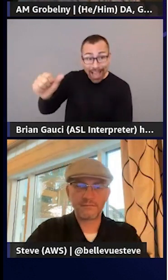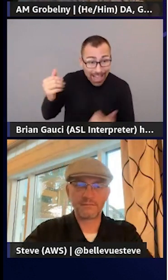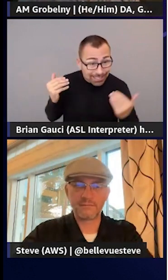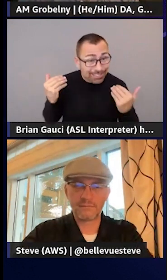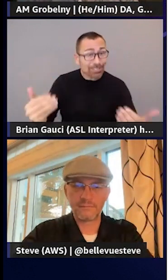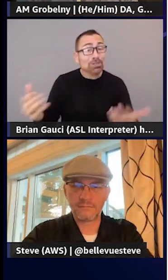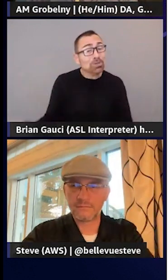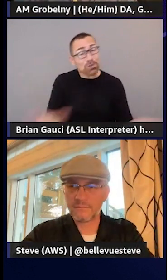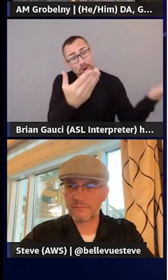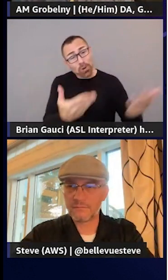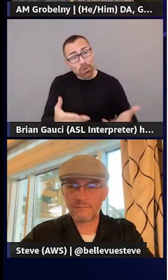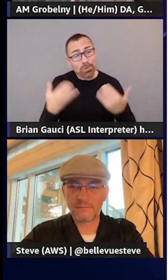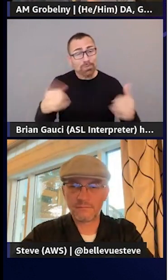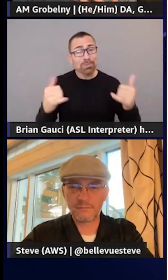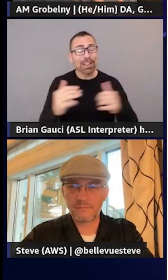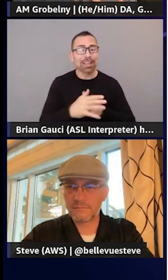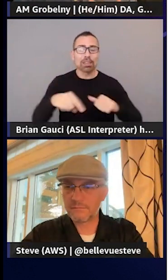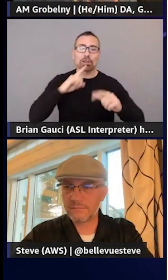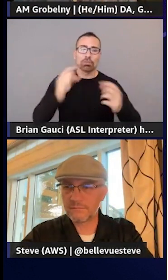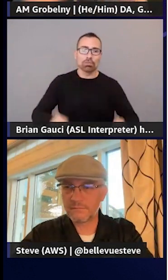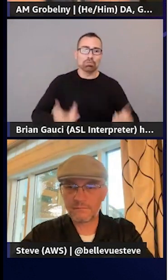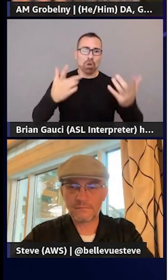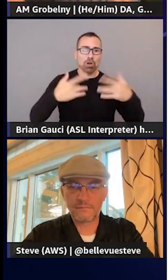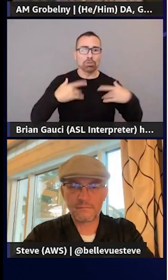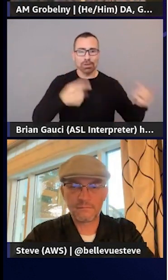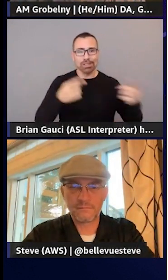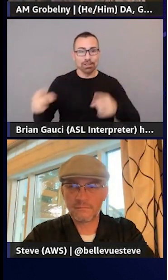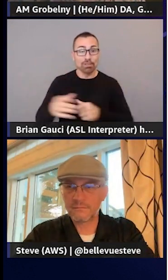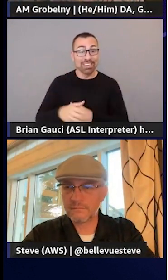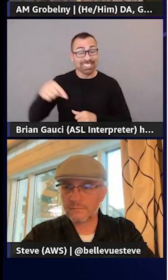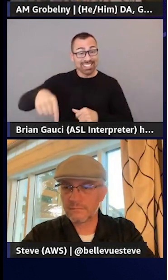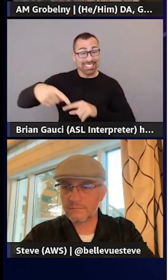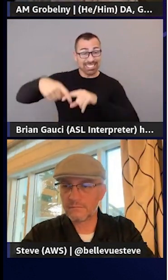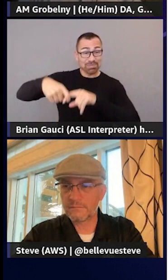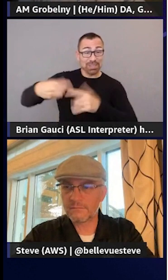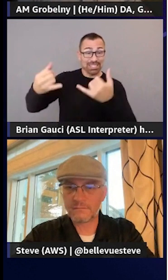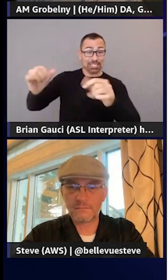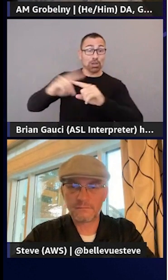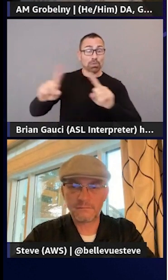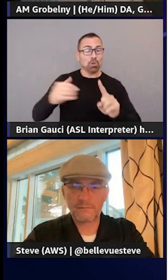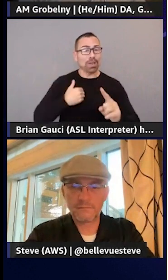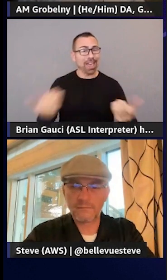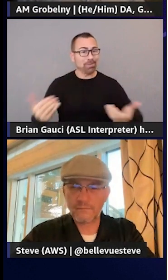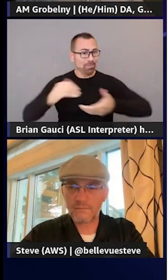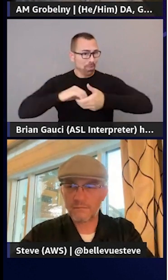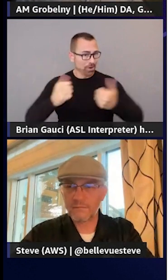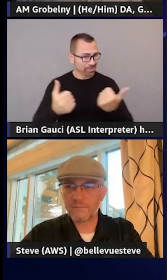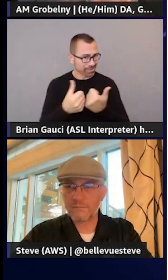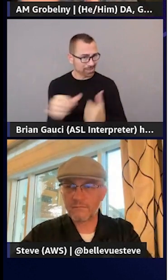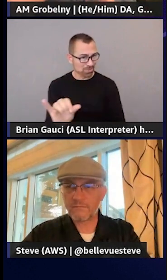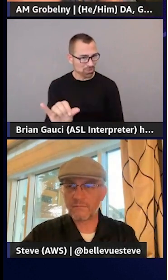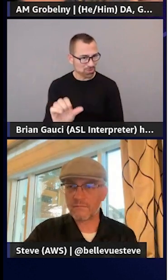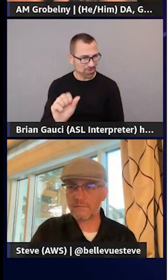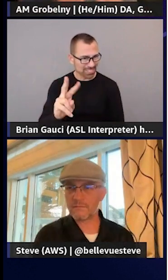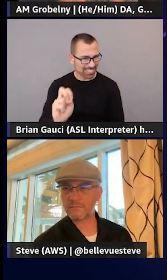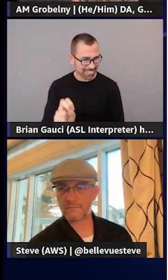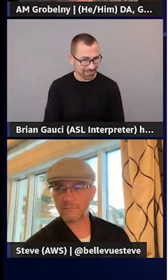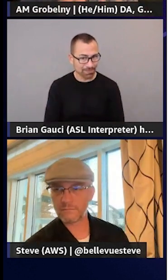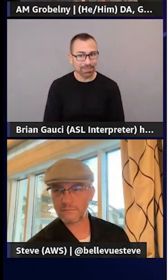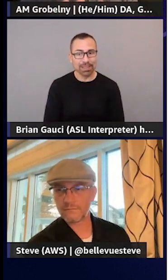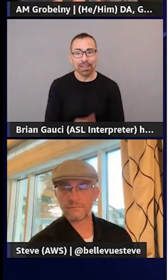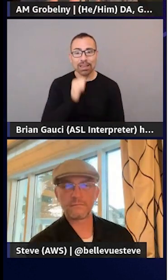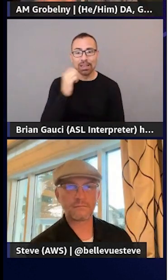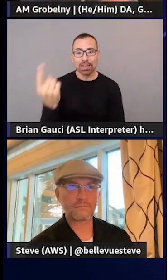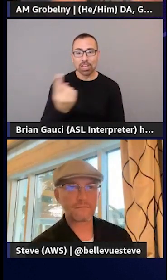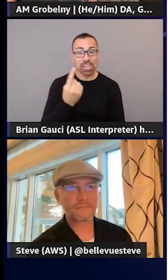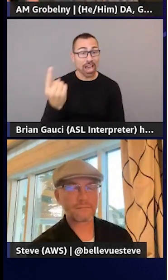a job in the pending state too. I'll talk. We've got partner games, Steve. We've got partner games. So not only will you get to